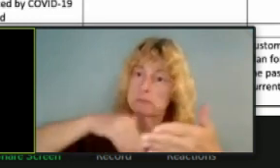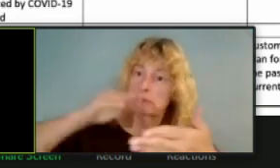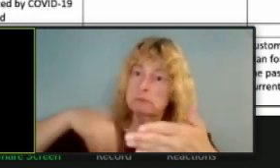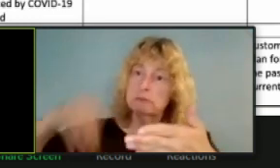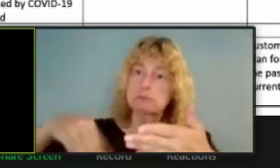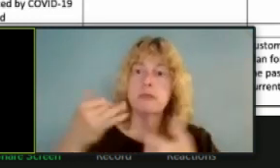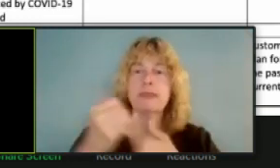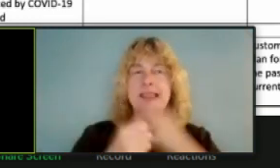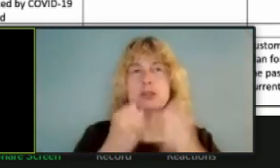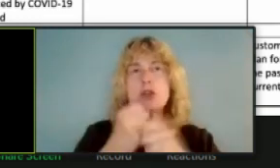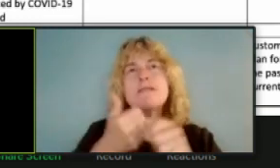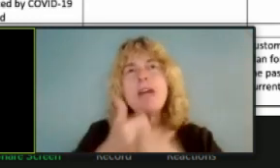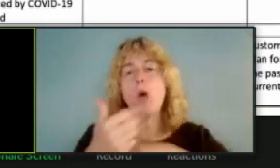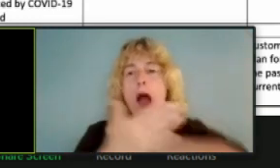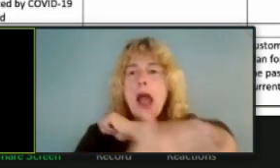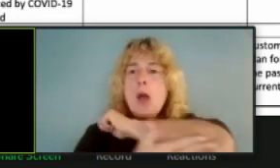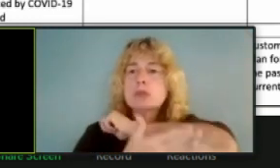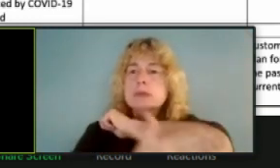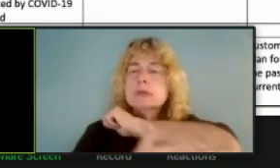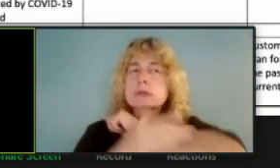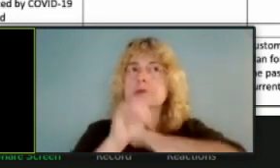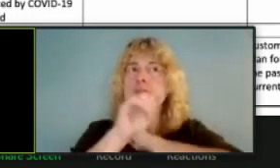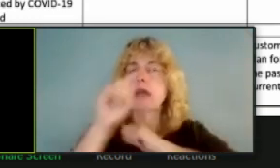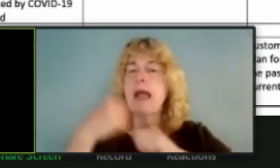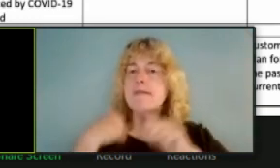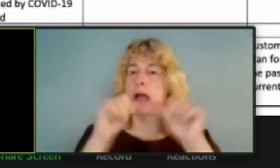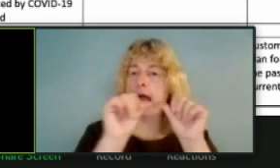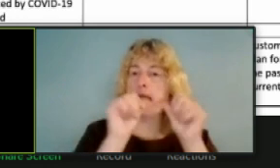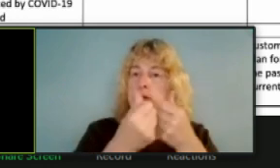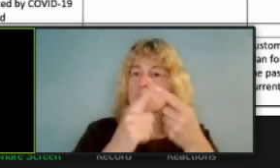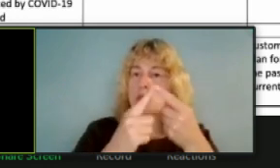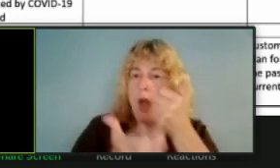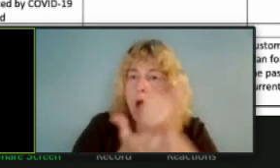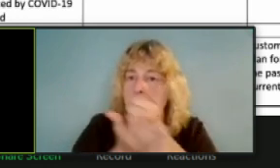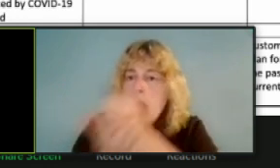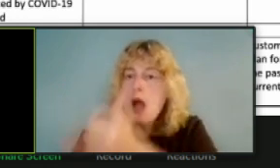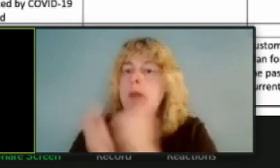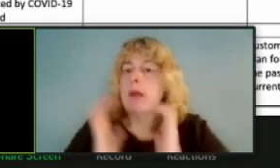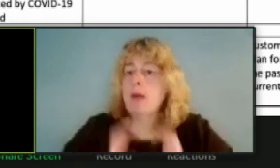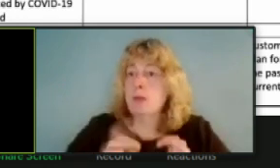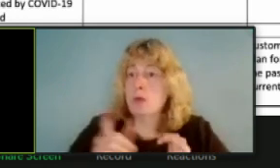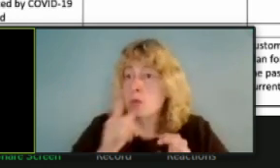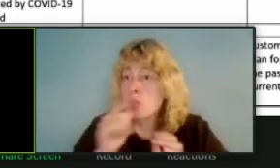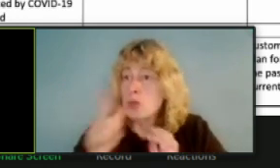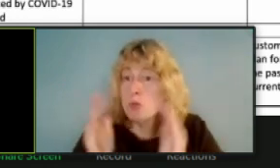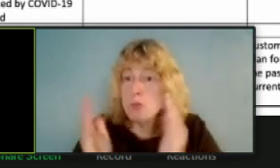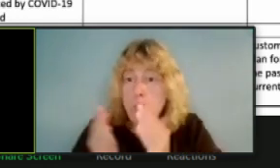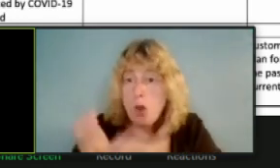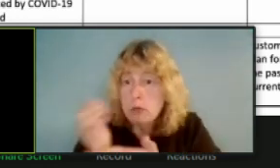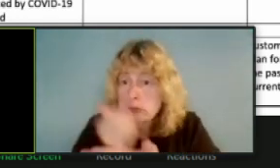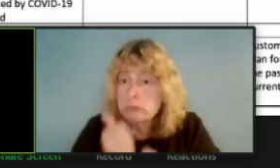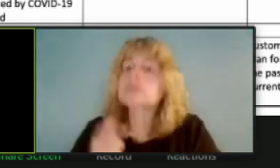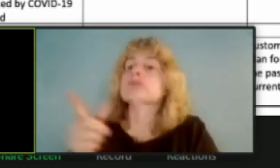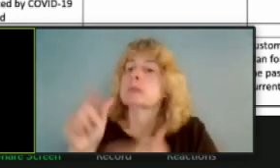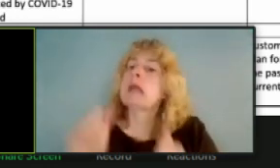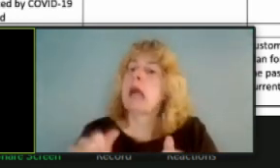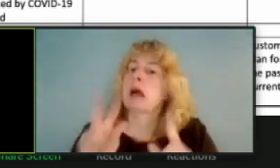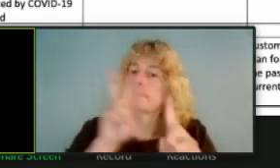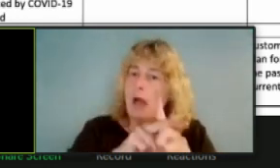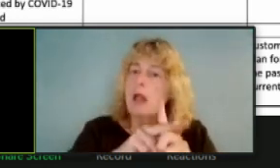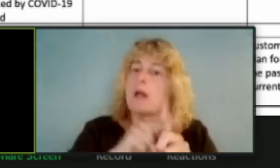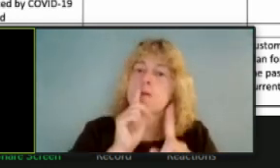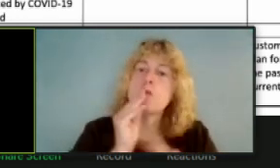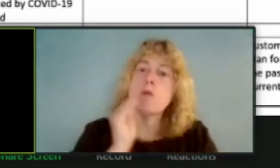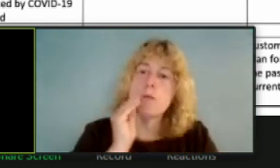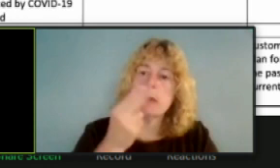have different agencies to help customers that are low income file for this. They just need to make sure they can file for it, and they